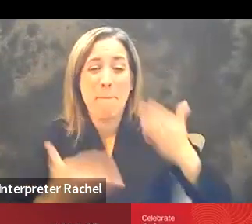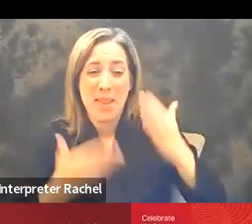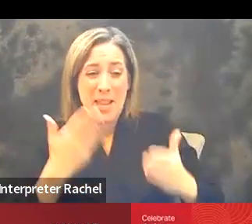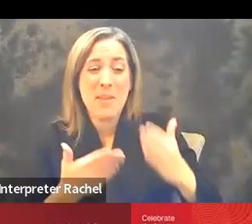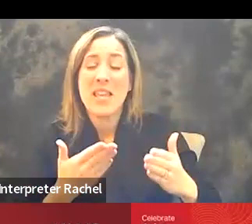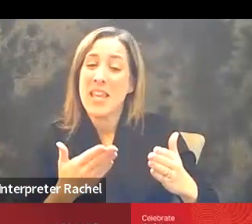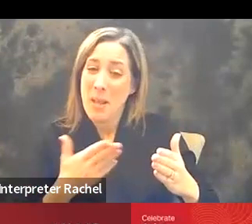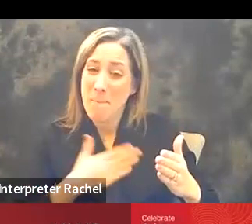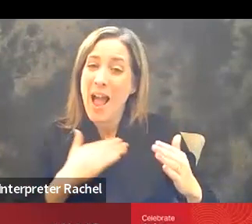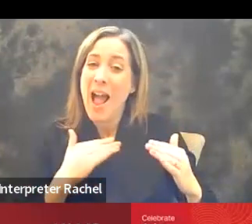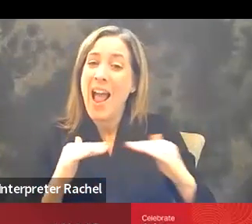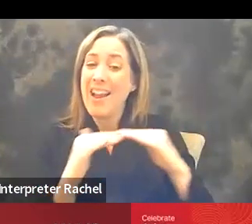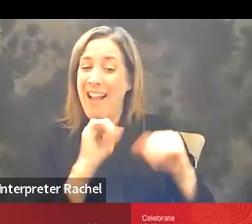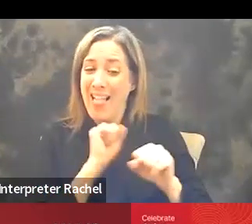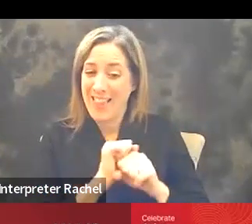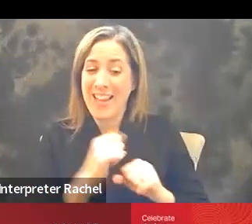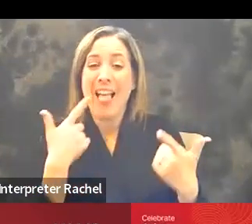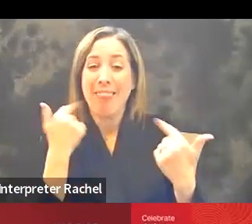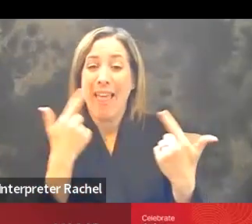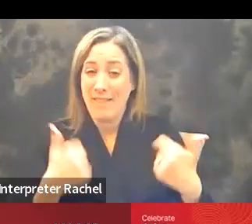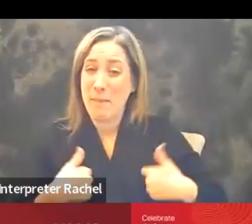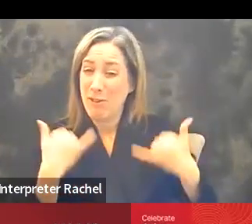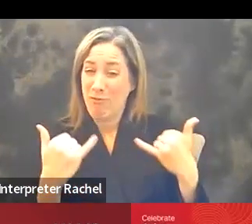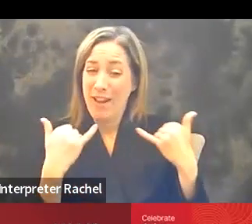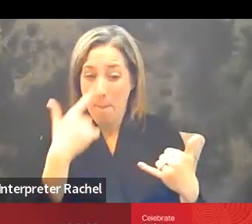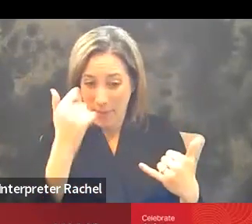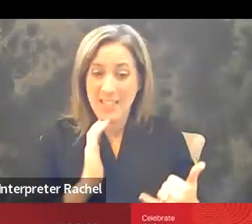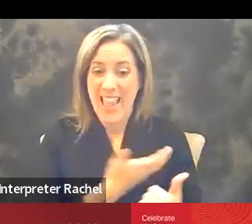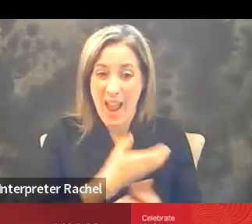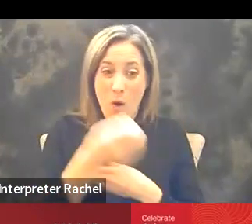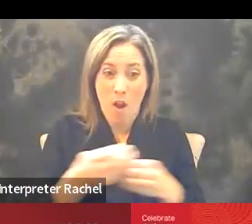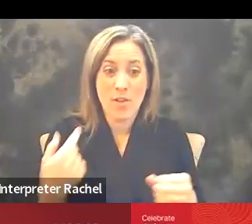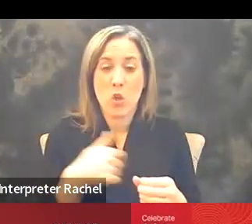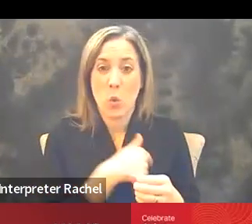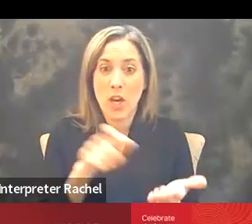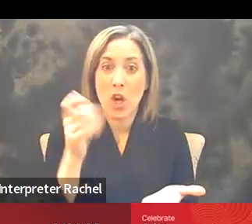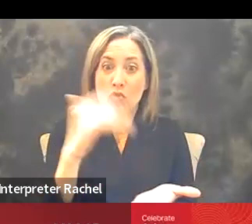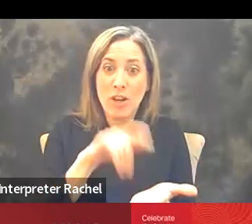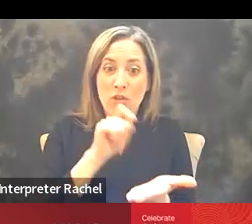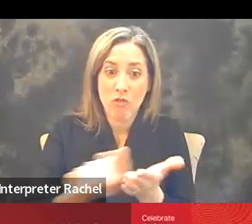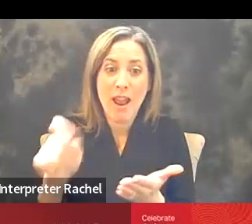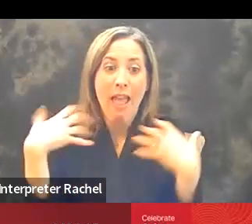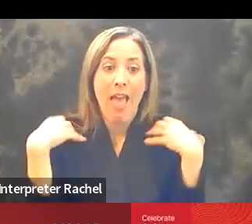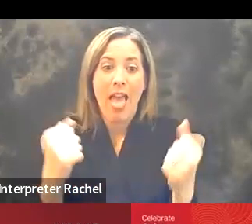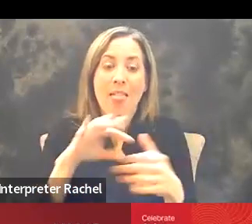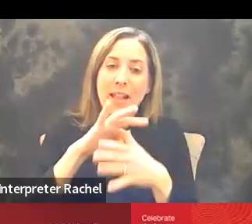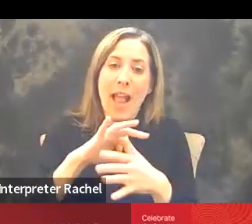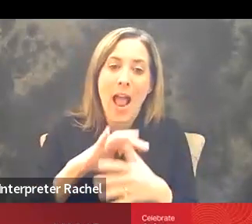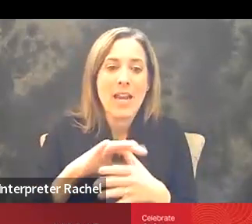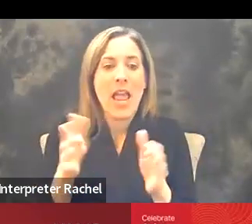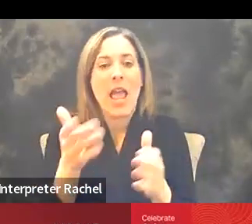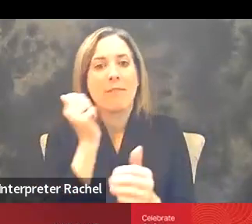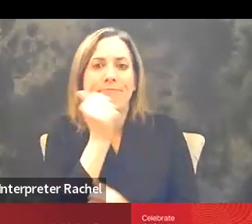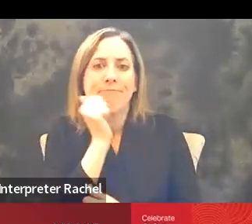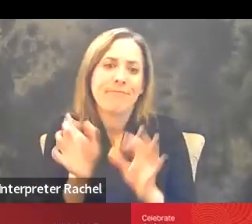now because we have had, and we do in our office, we rewrite health content for plain language all day, every day.